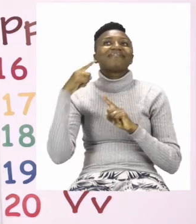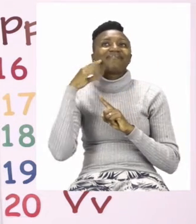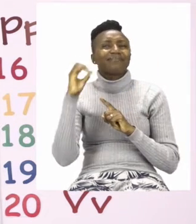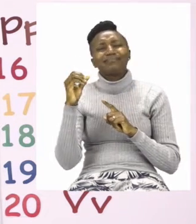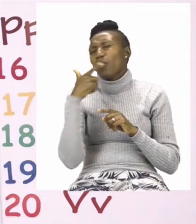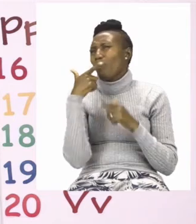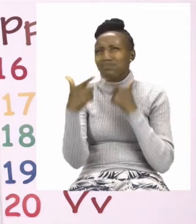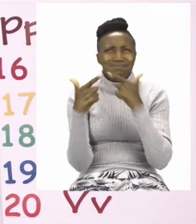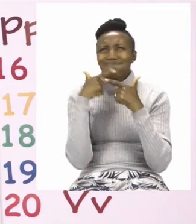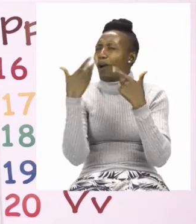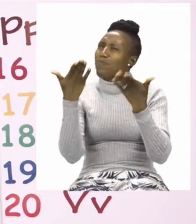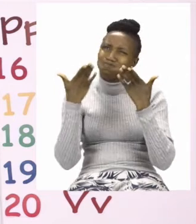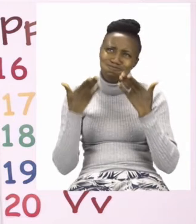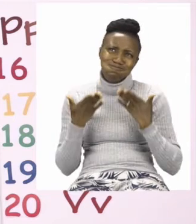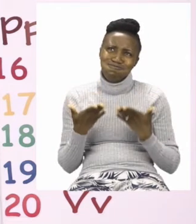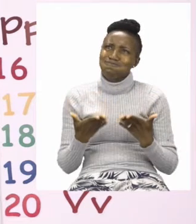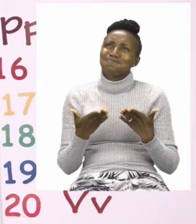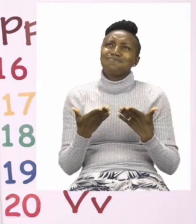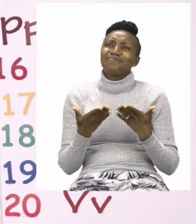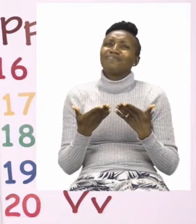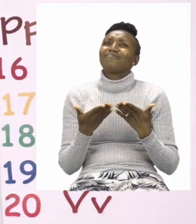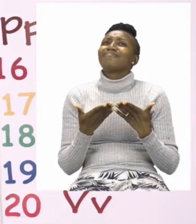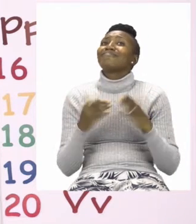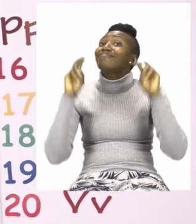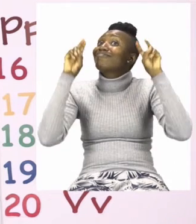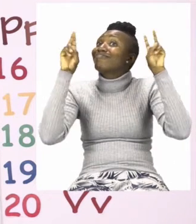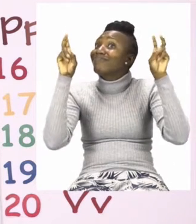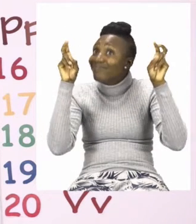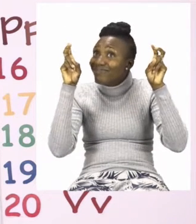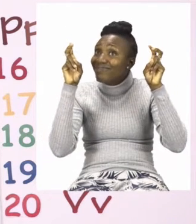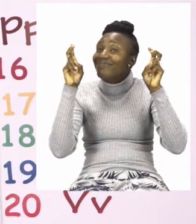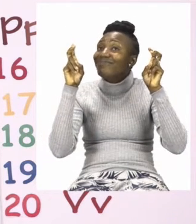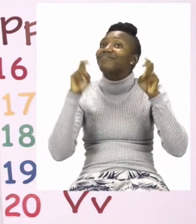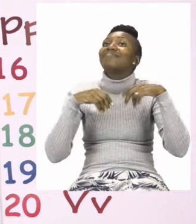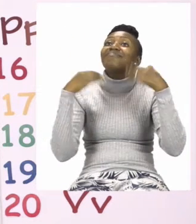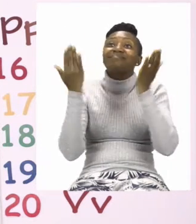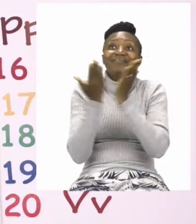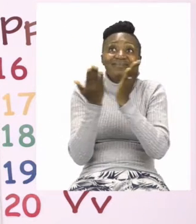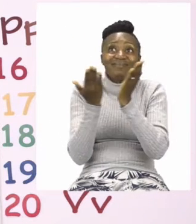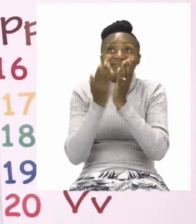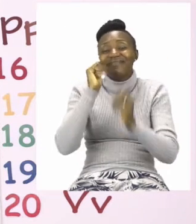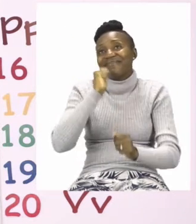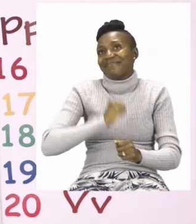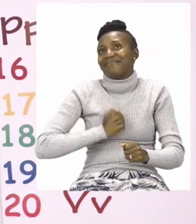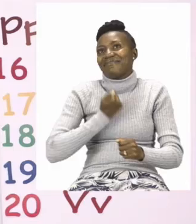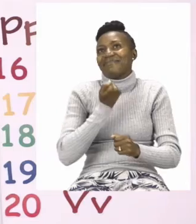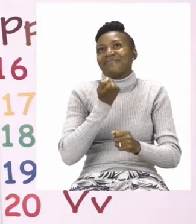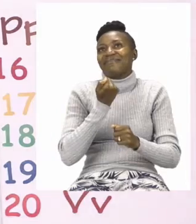you so much for joining me today. Our theme this week is